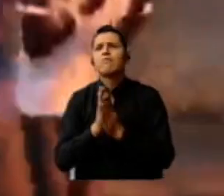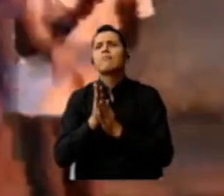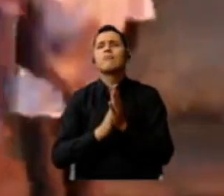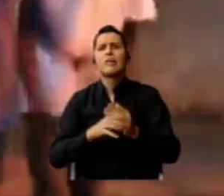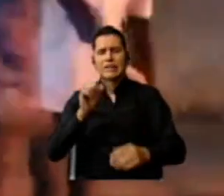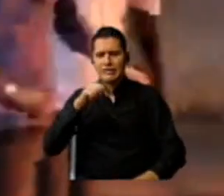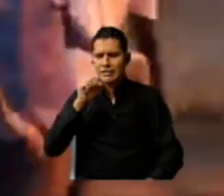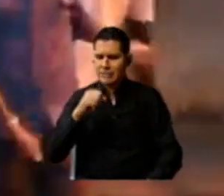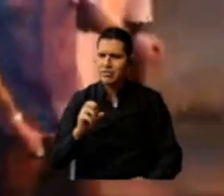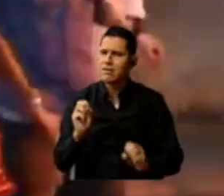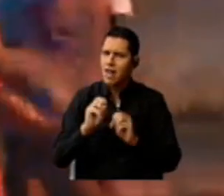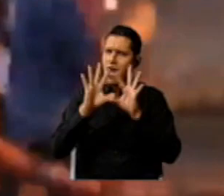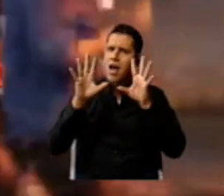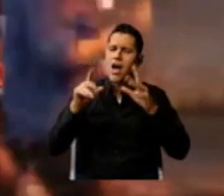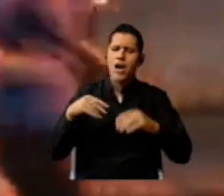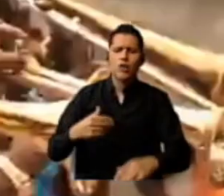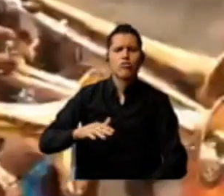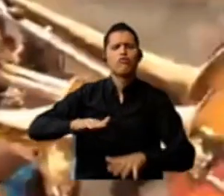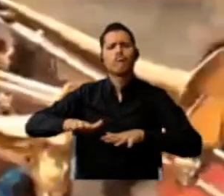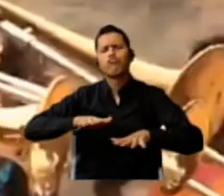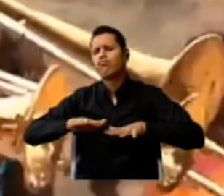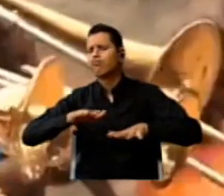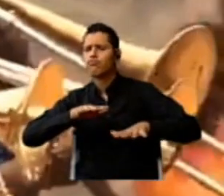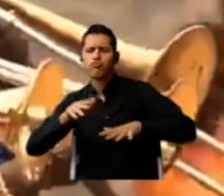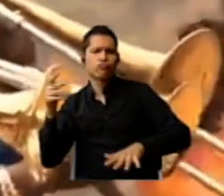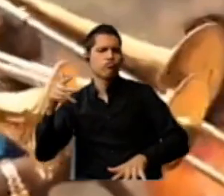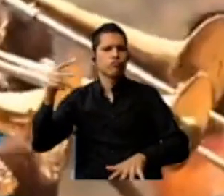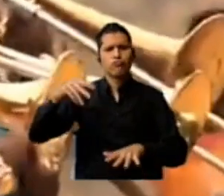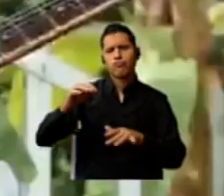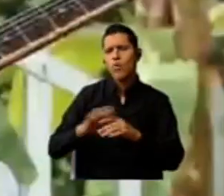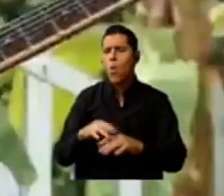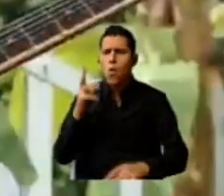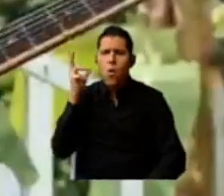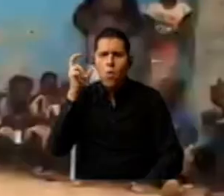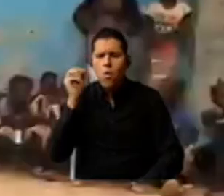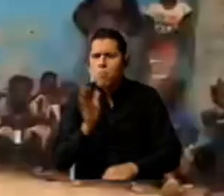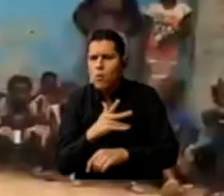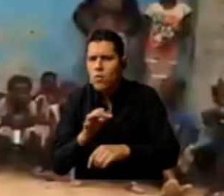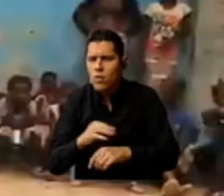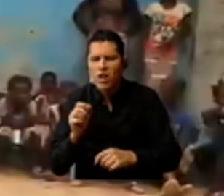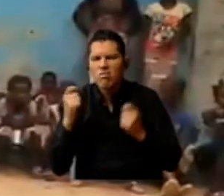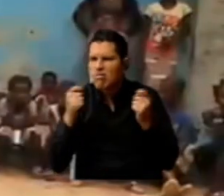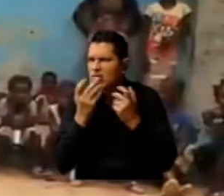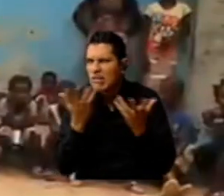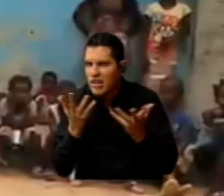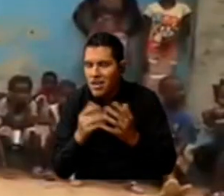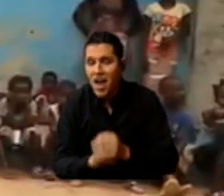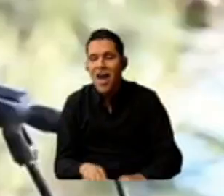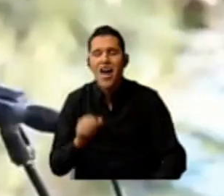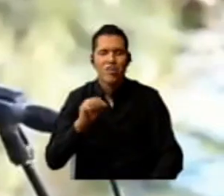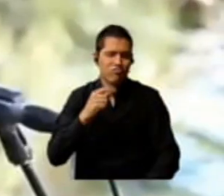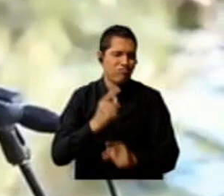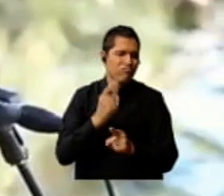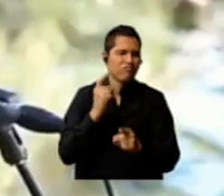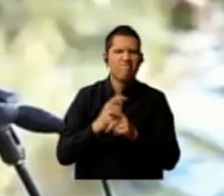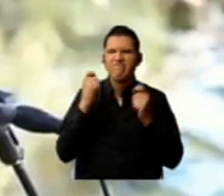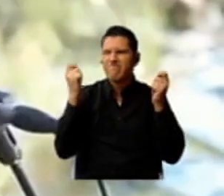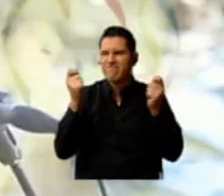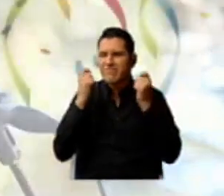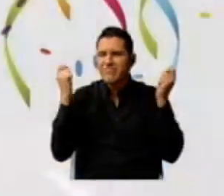Yes, Charlotte, that's reggae music. And what are they celebrating? Charlotte,